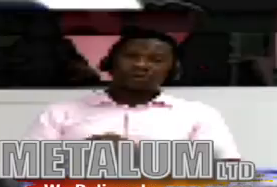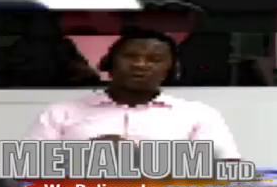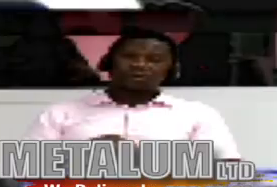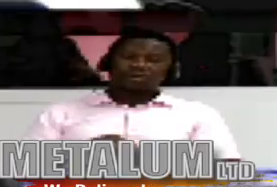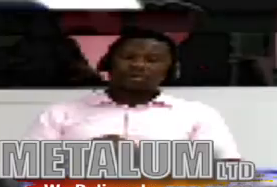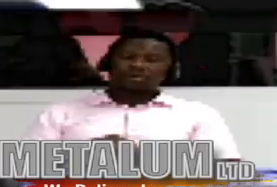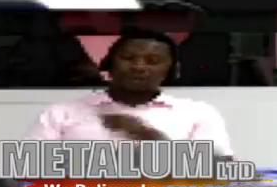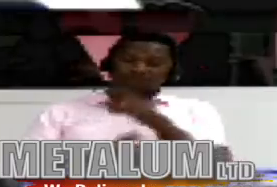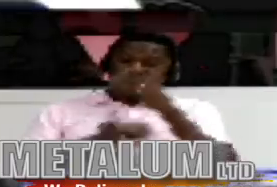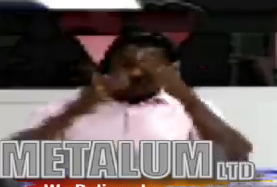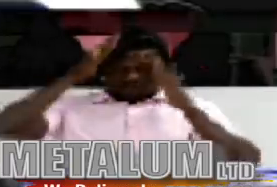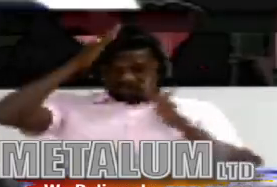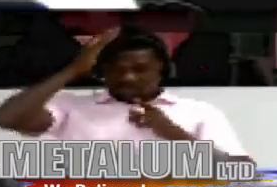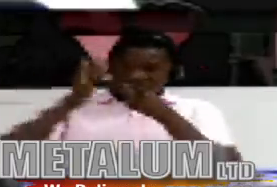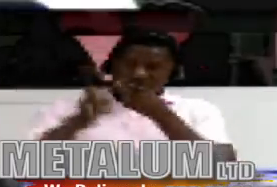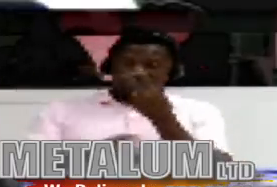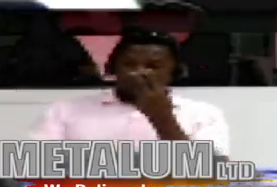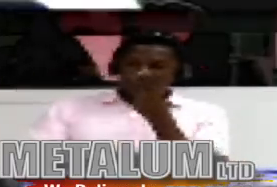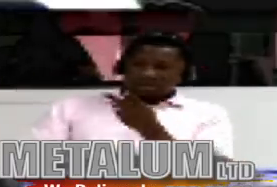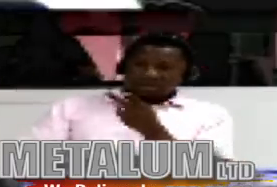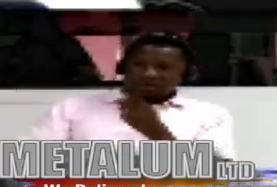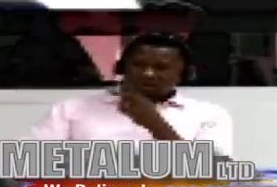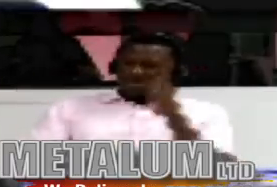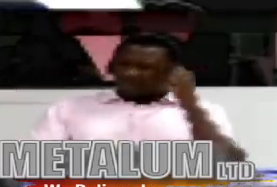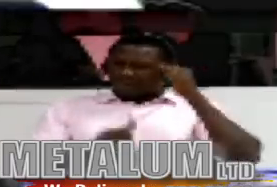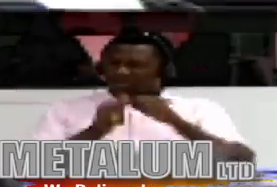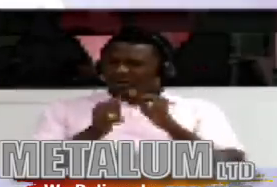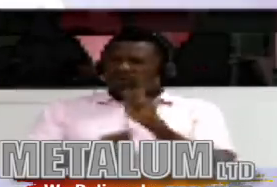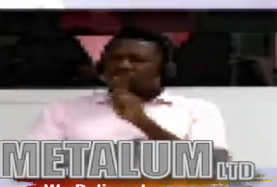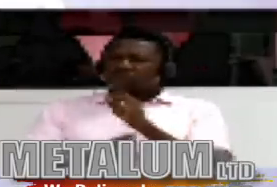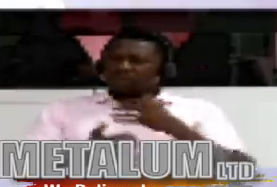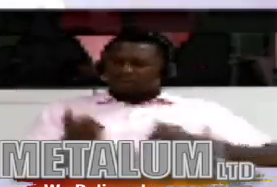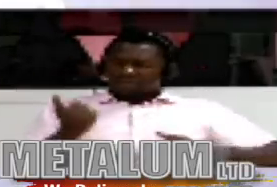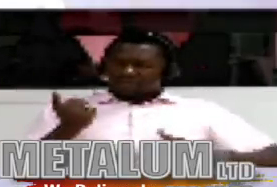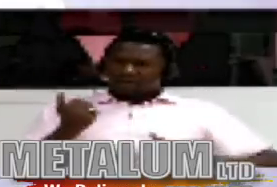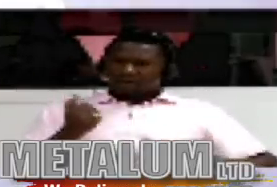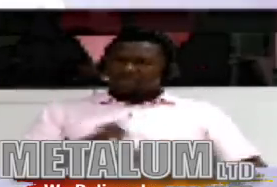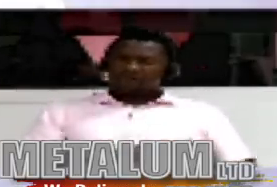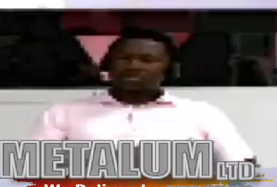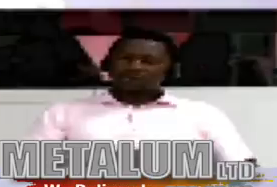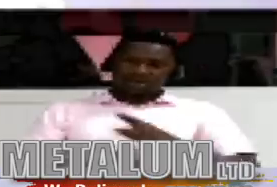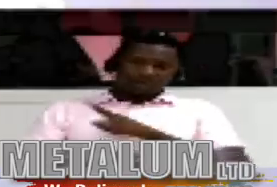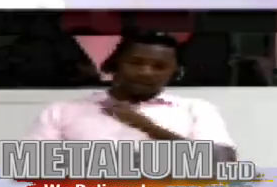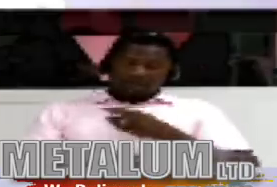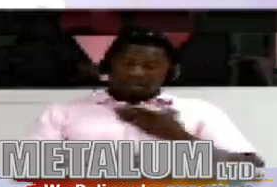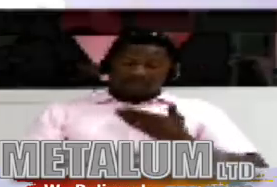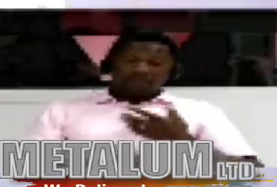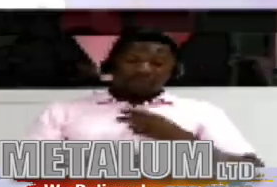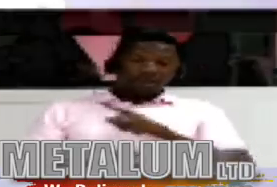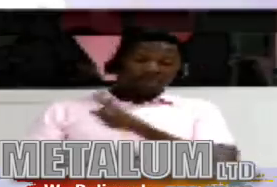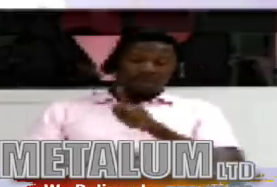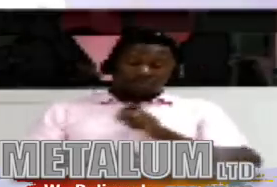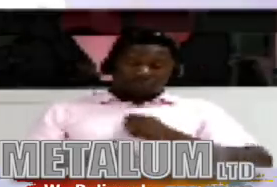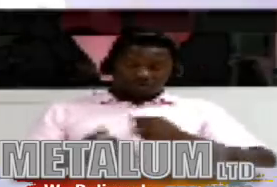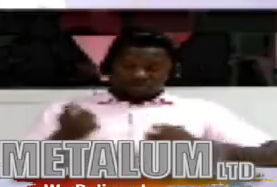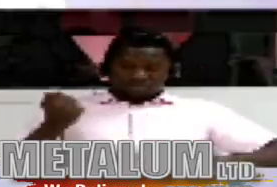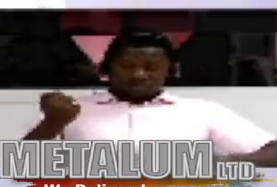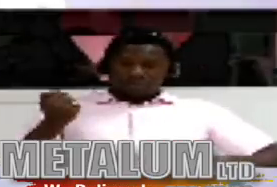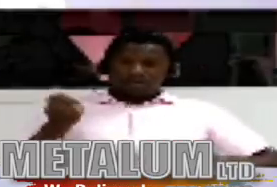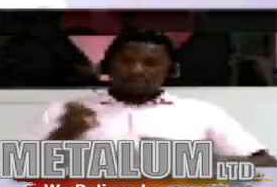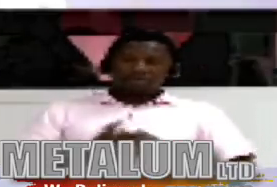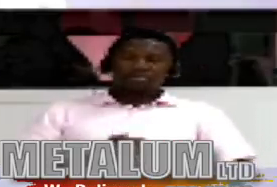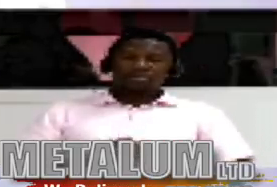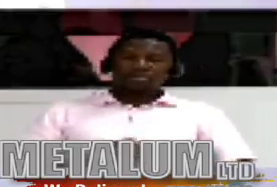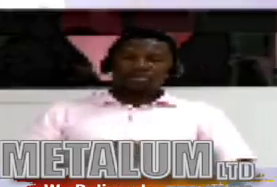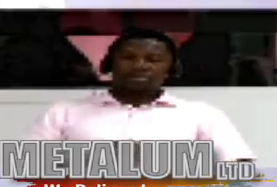do you recall what they were carrying? They were carrying their guns. Do you happen to know what kind of guns? I